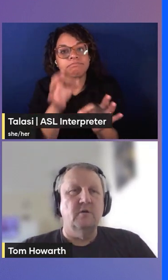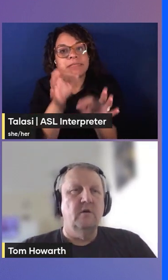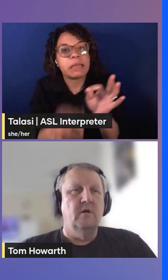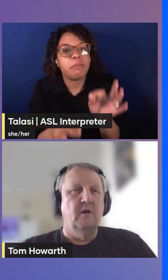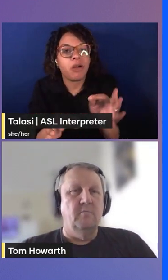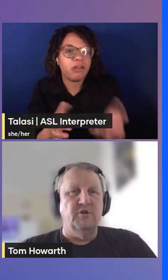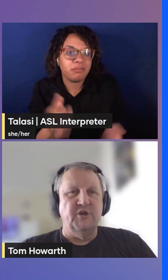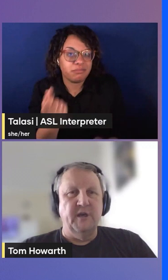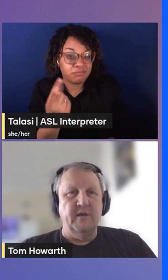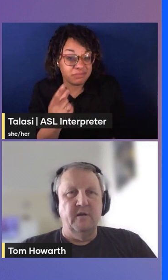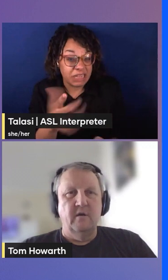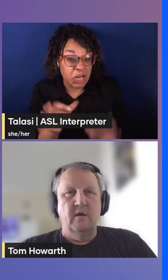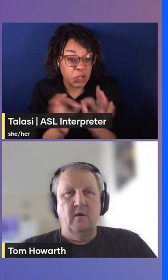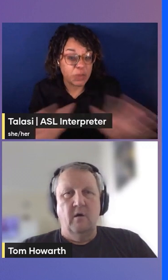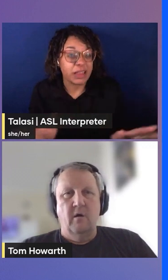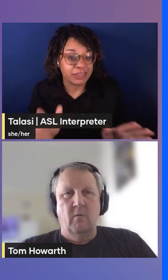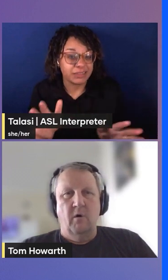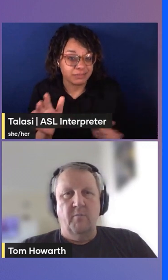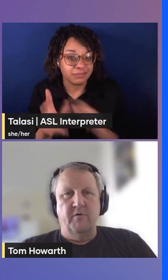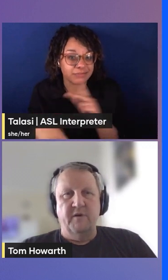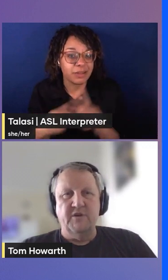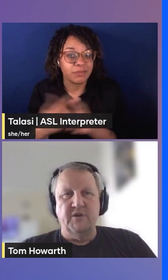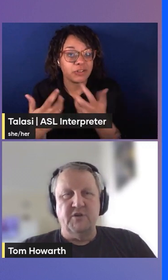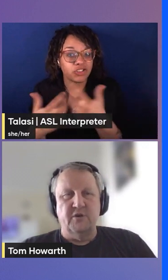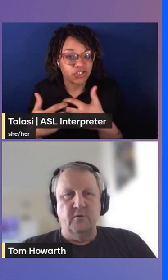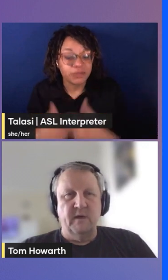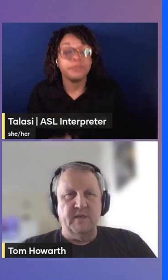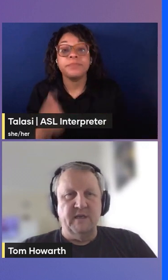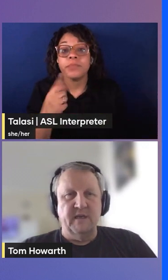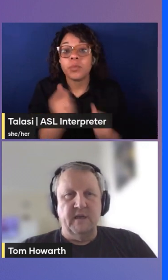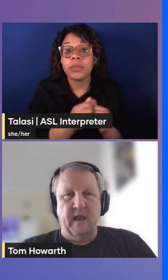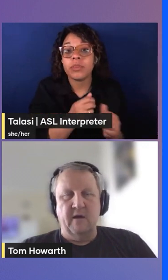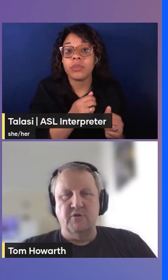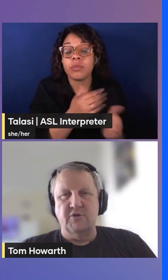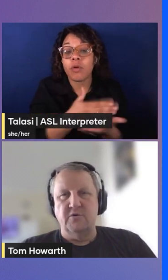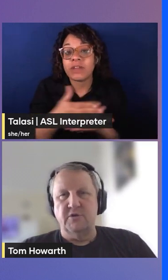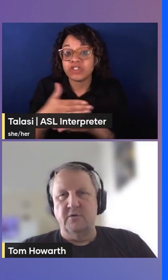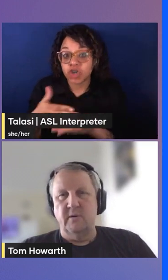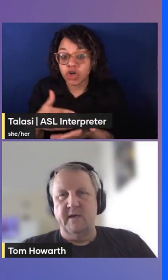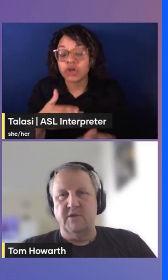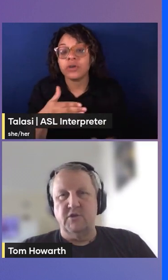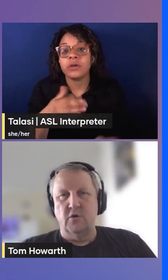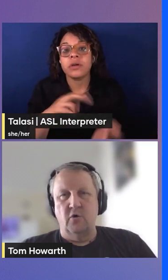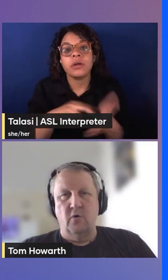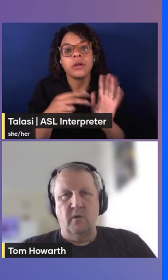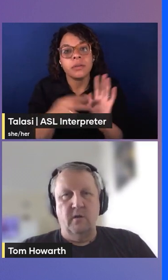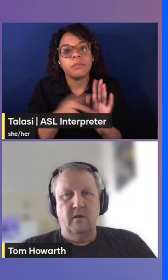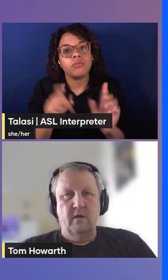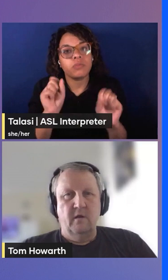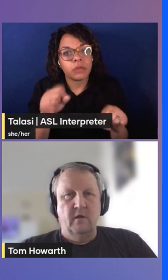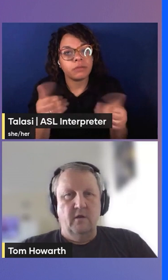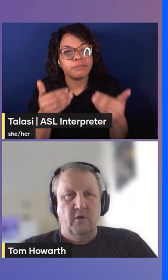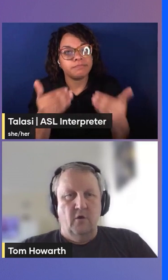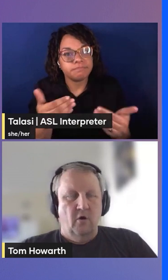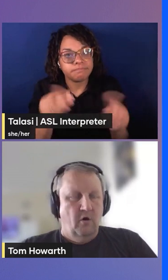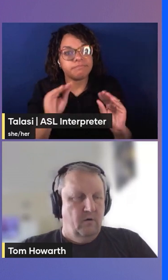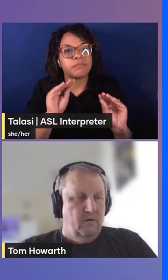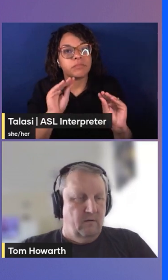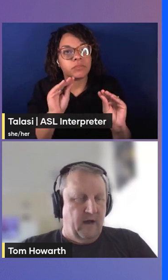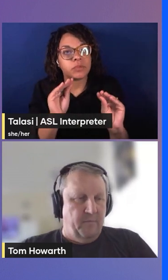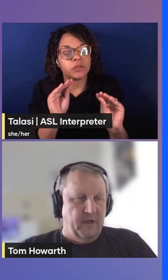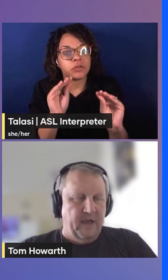useless machine. What the provisioners do is it allows you to install